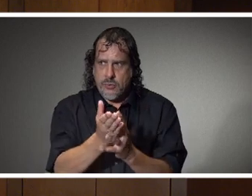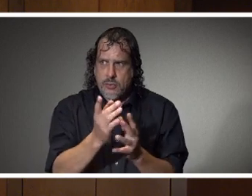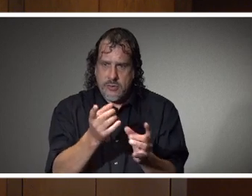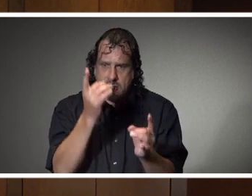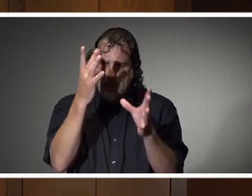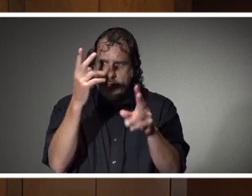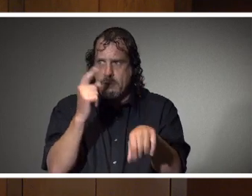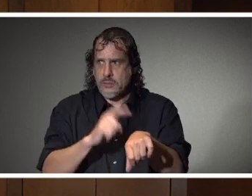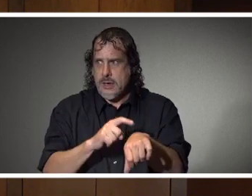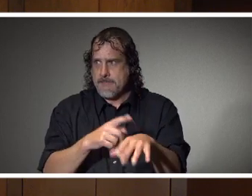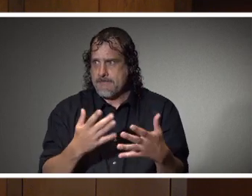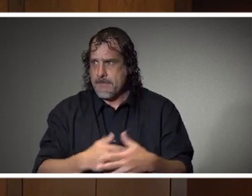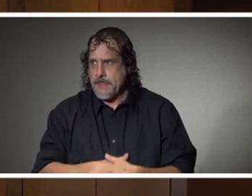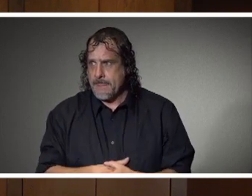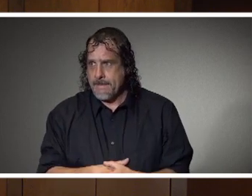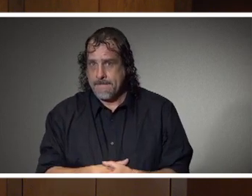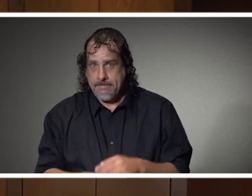moment?